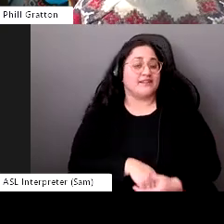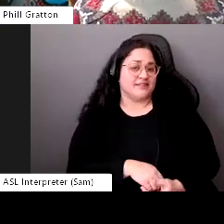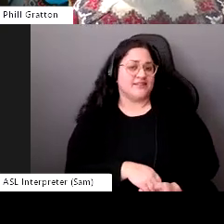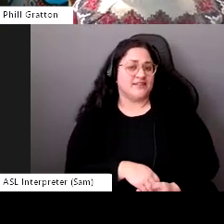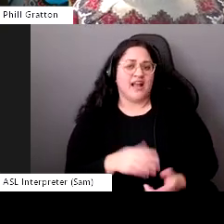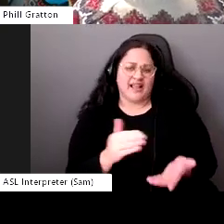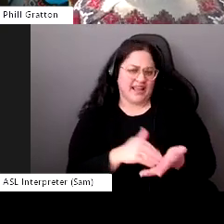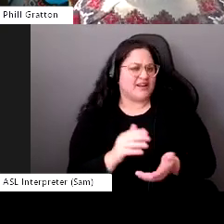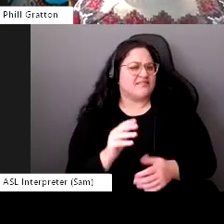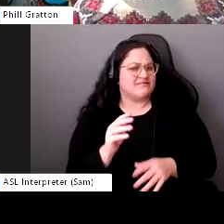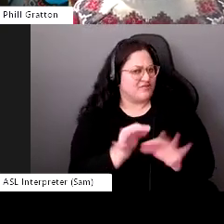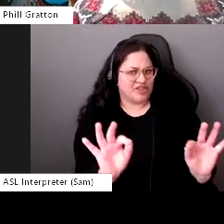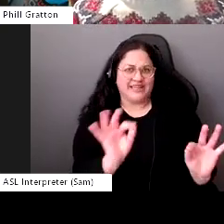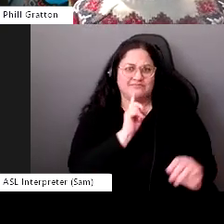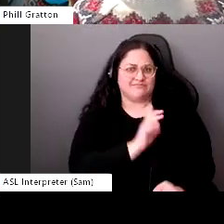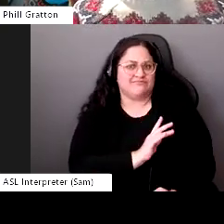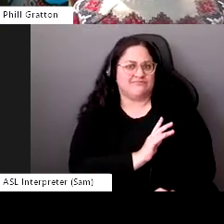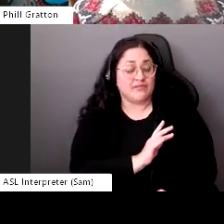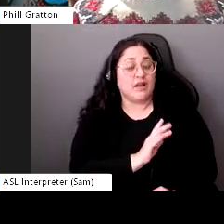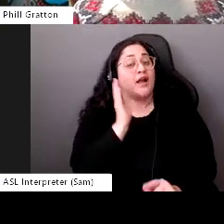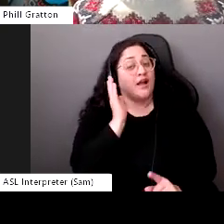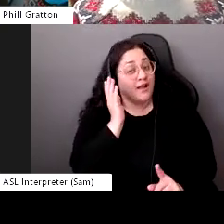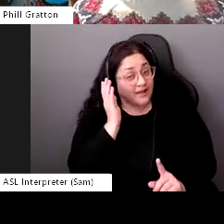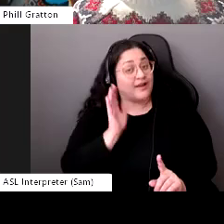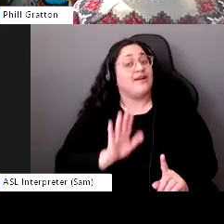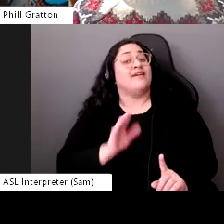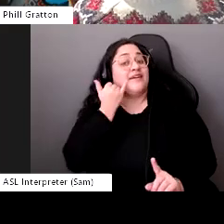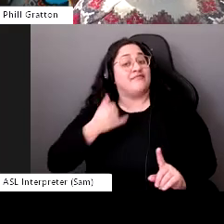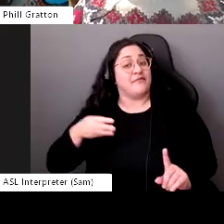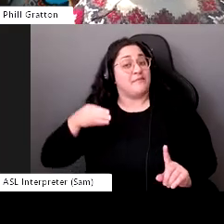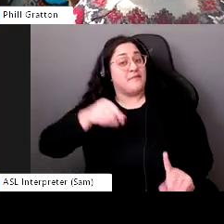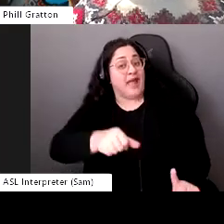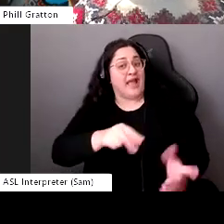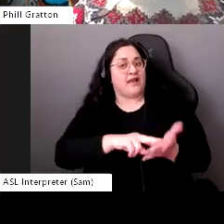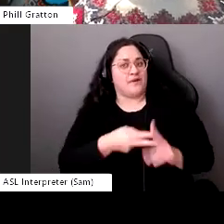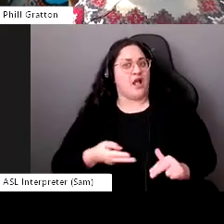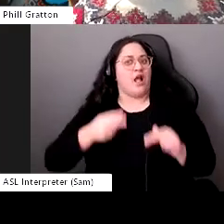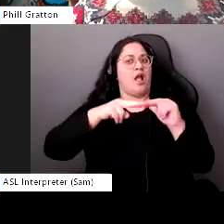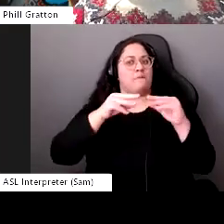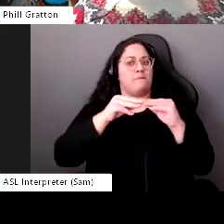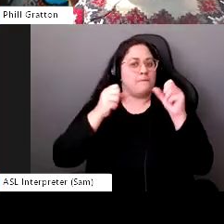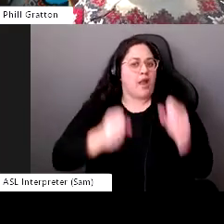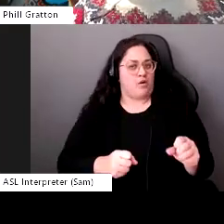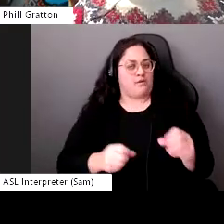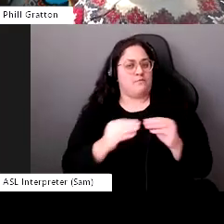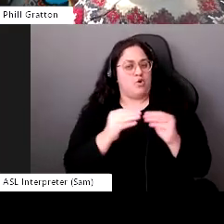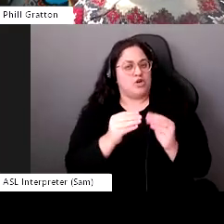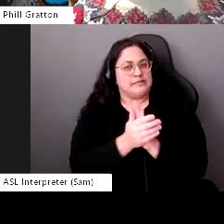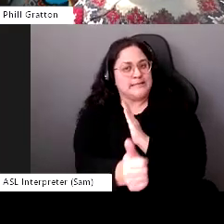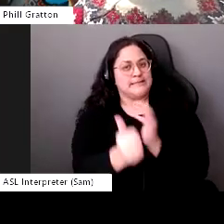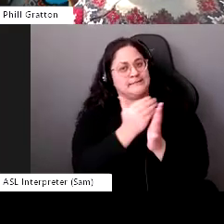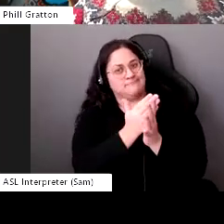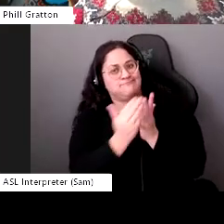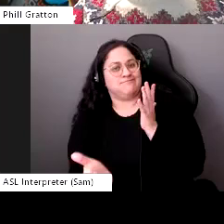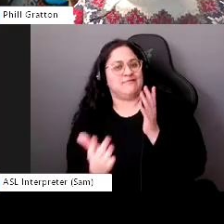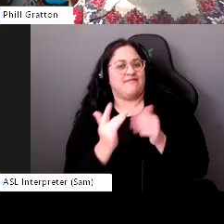also paid versions that are a little more powerful, can do a bit more. Although I would imagine for most of you, if